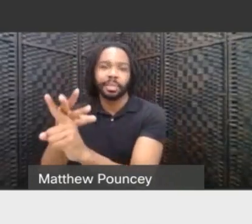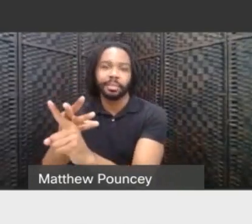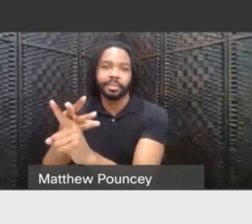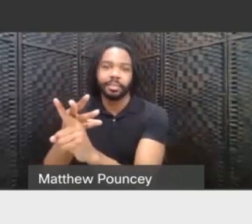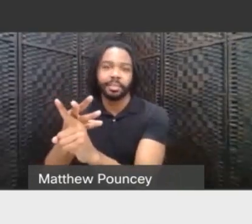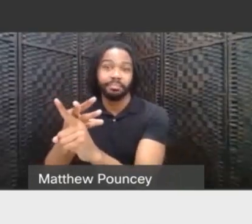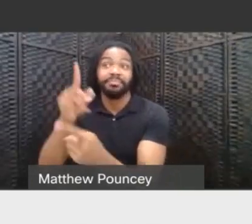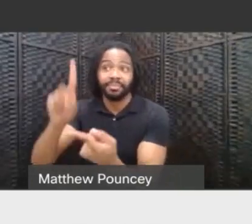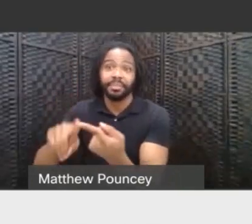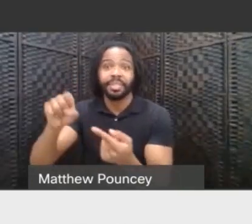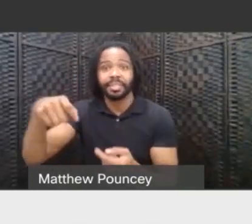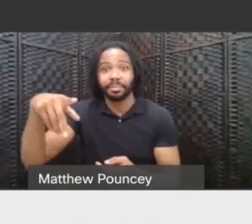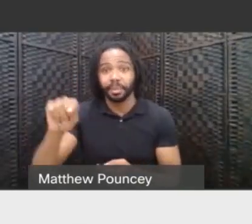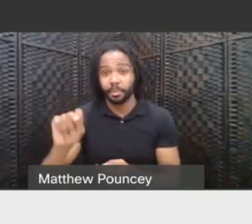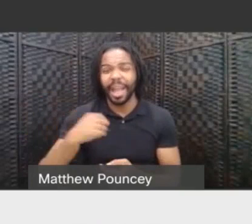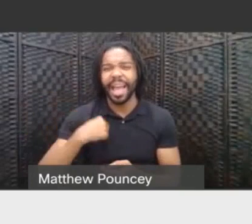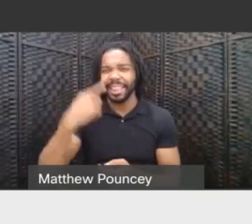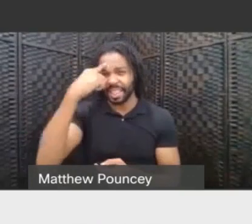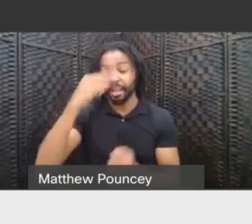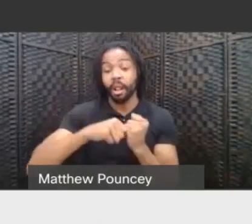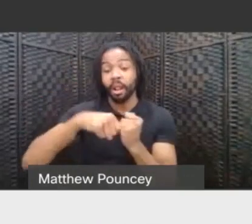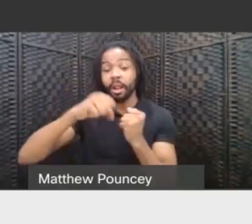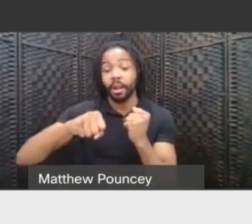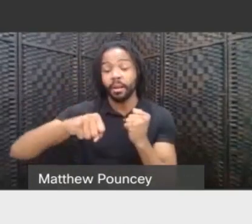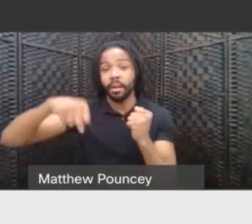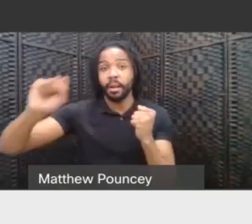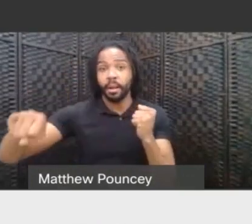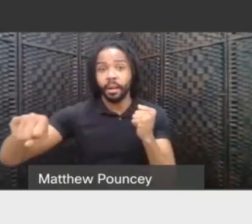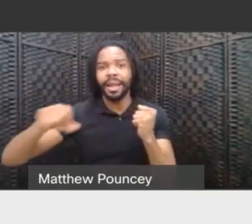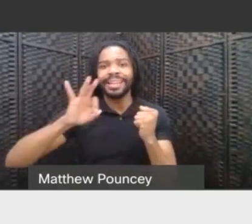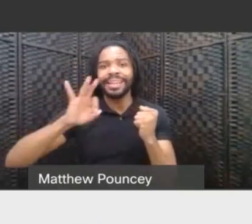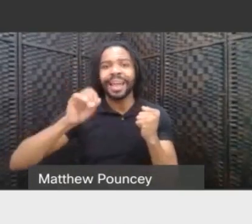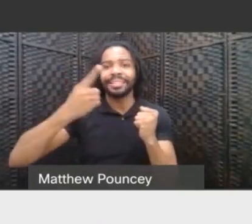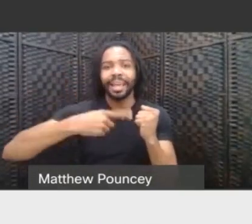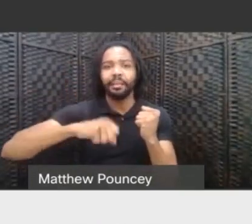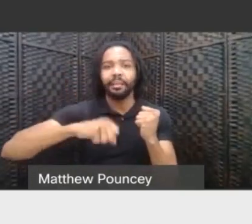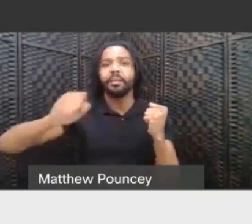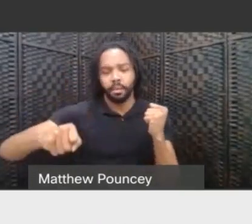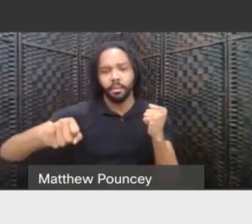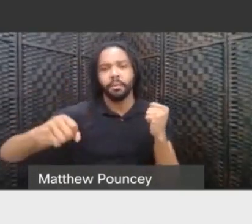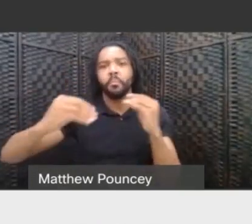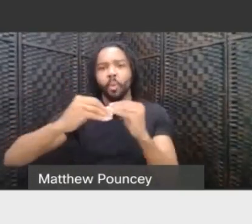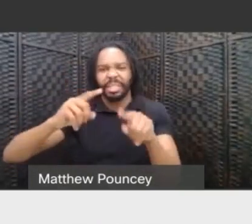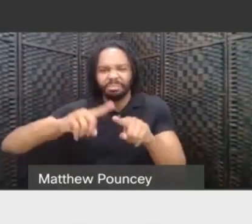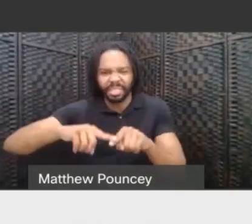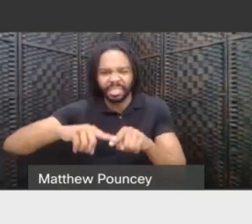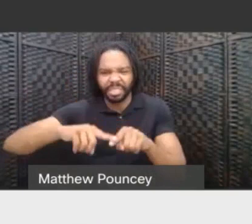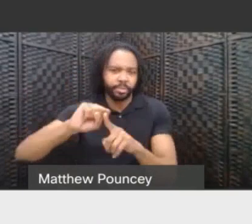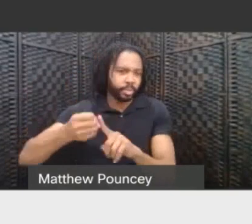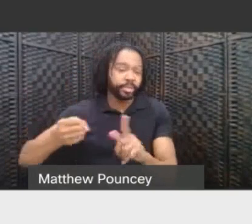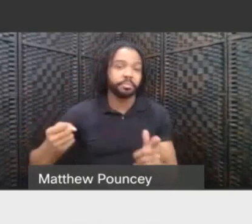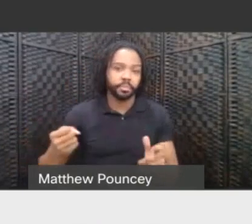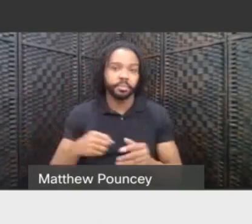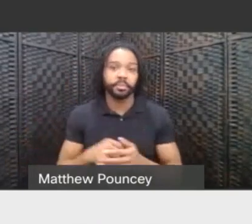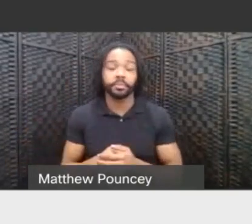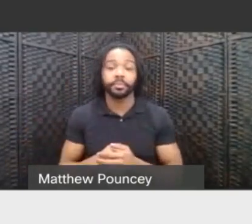those get continued in 90-day increments. So if it were continued until July, then the provisions